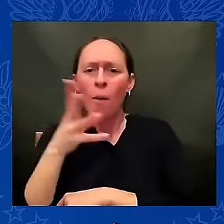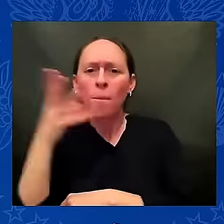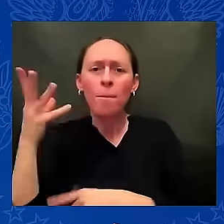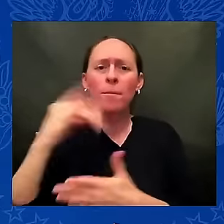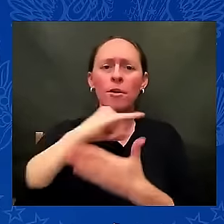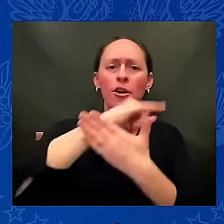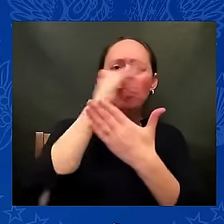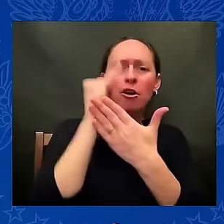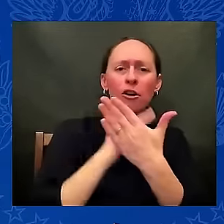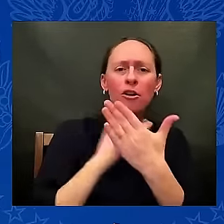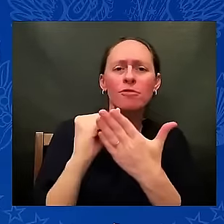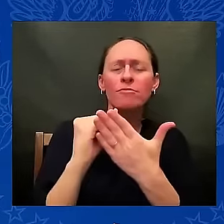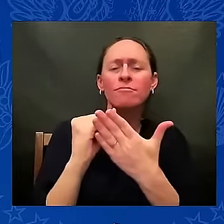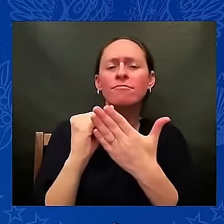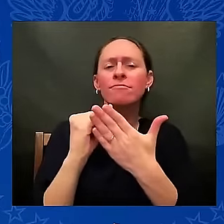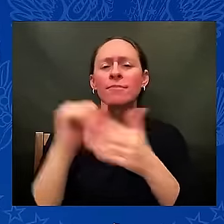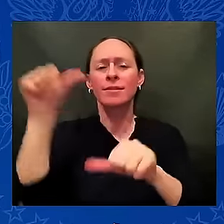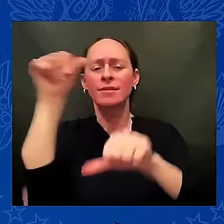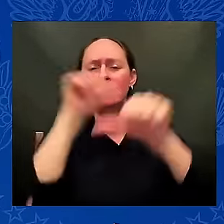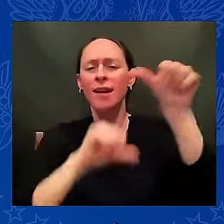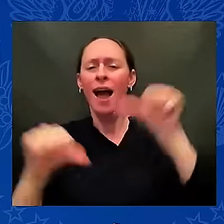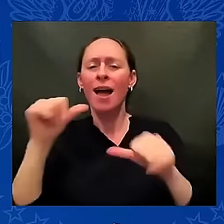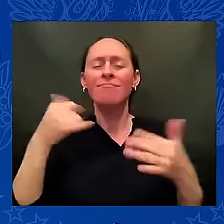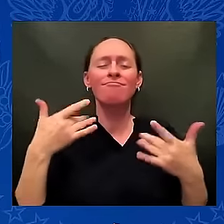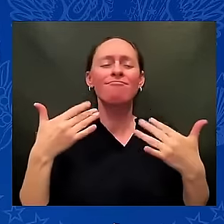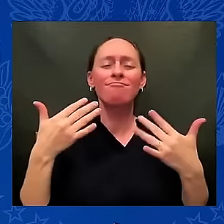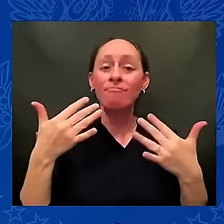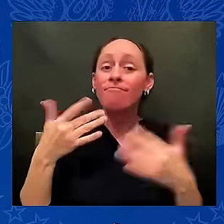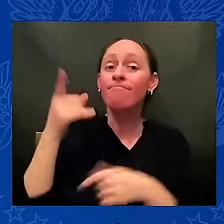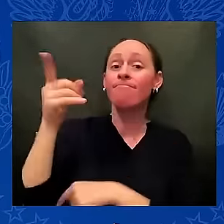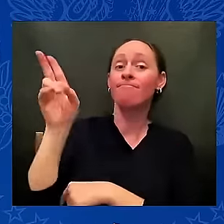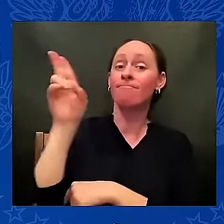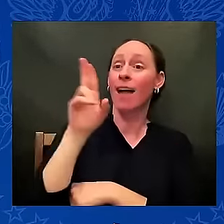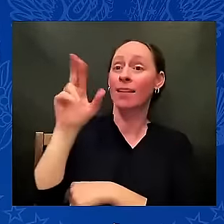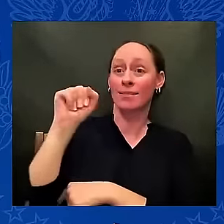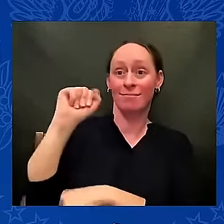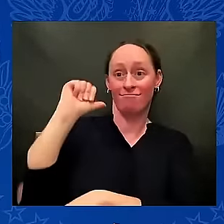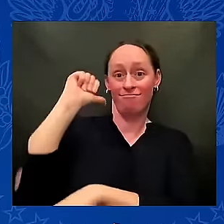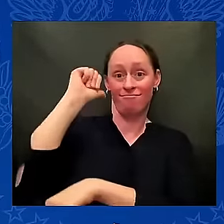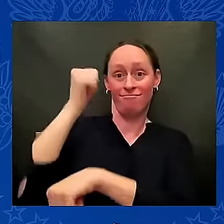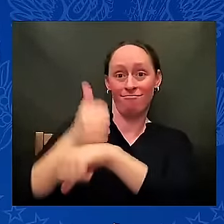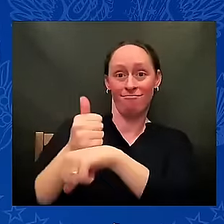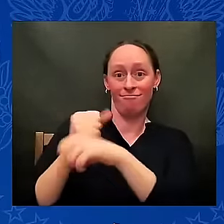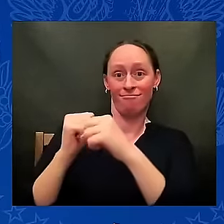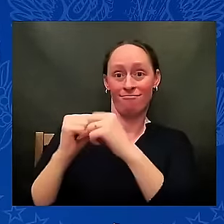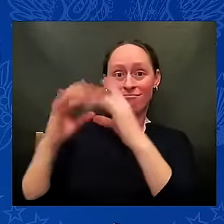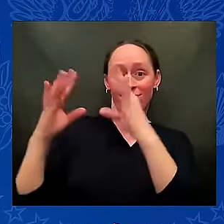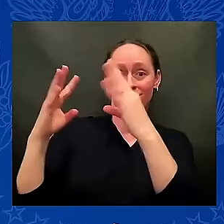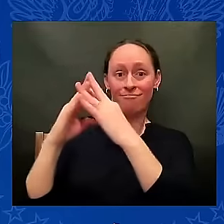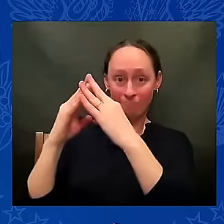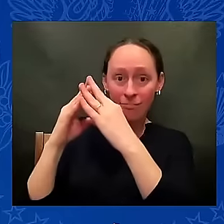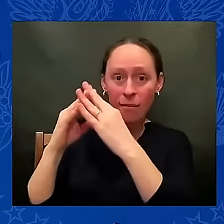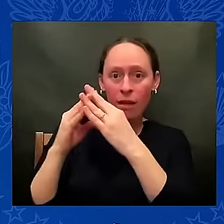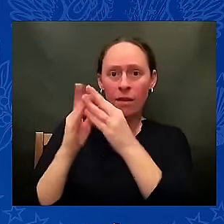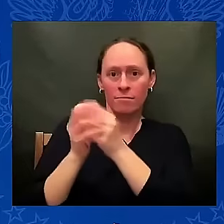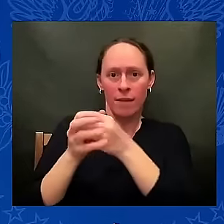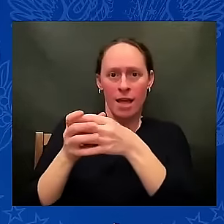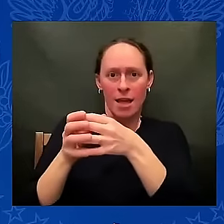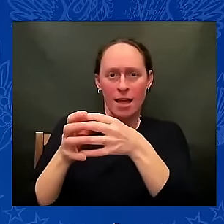and began expanding, entering treaties with sovereign tribal nations. But as time moved